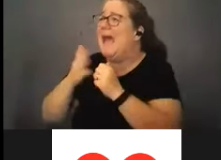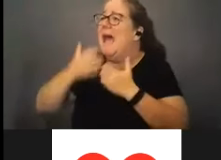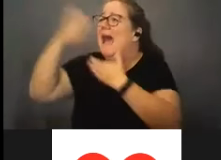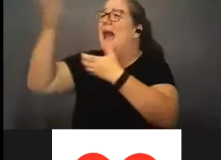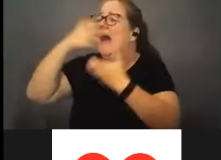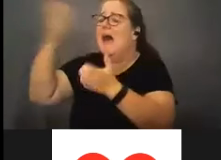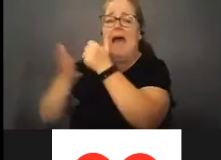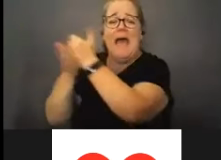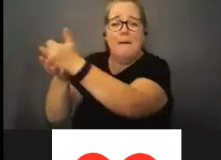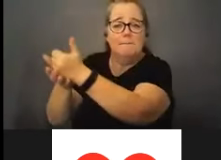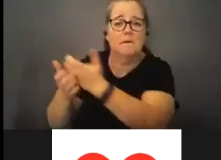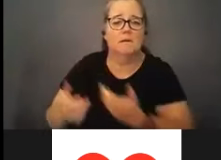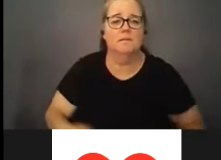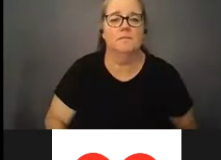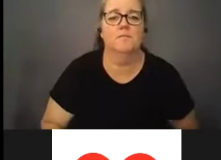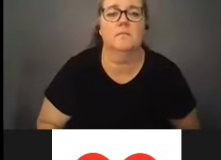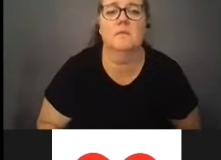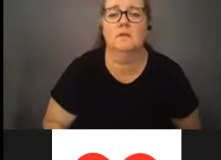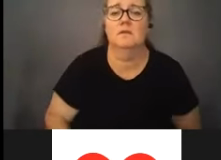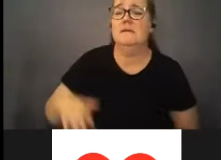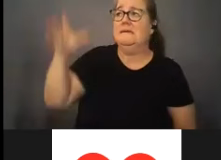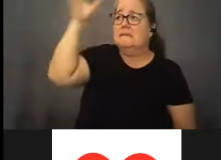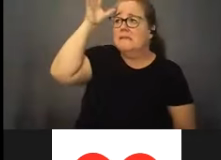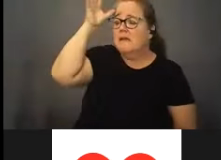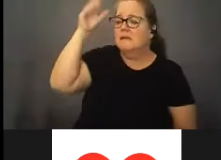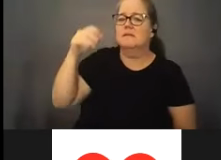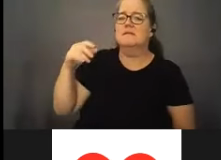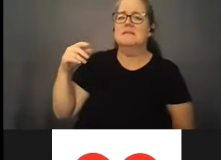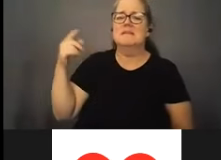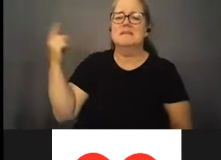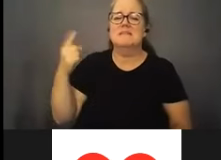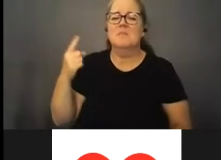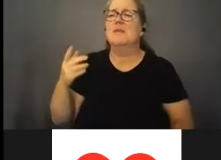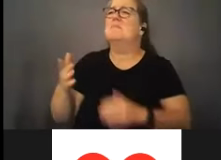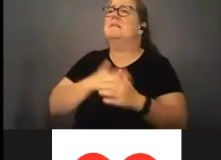Help! Dad, someone help me, Dad, please.